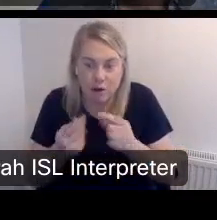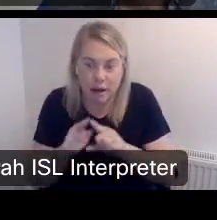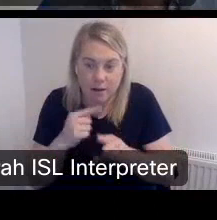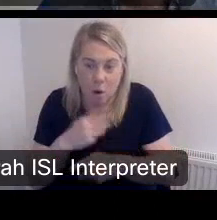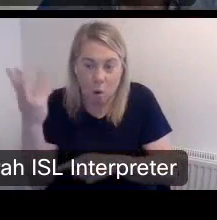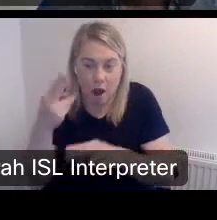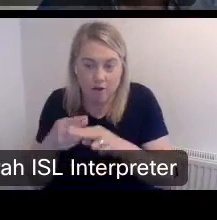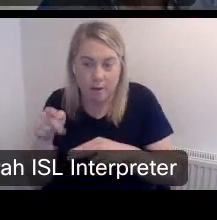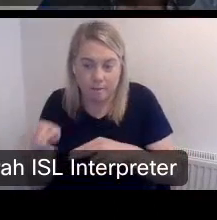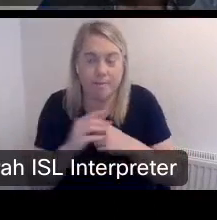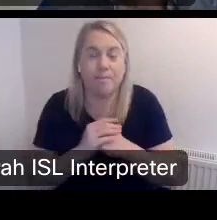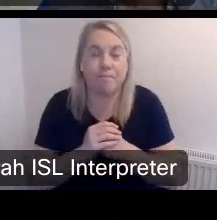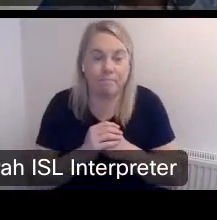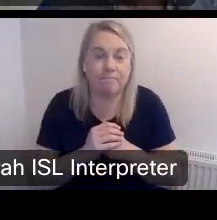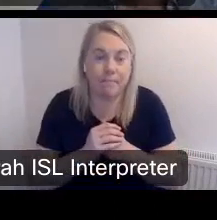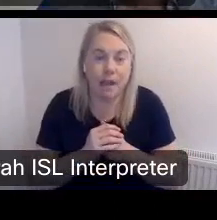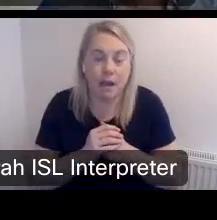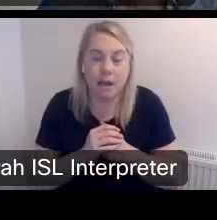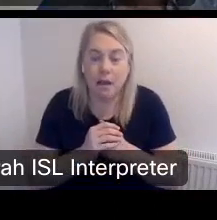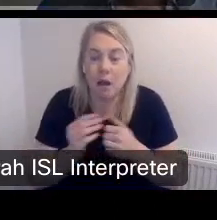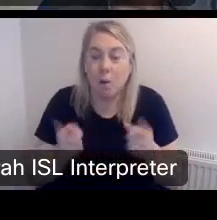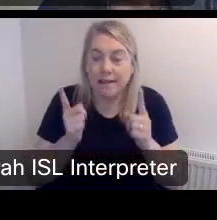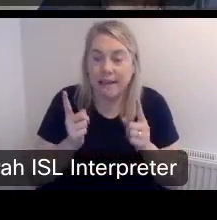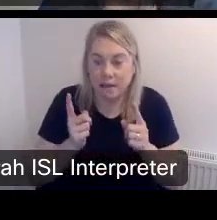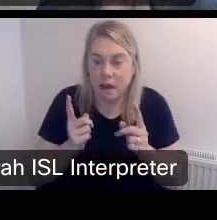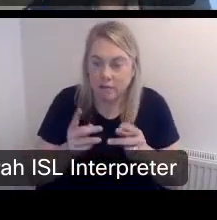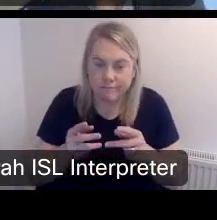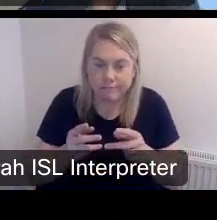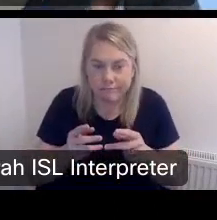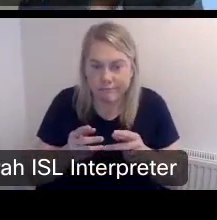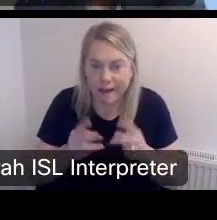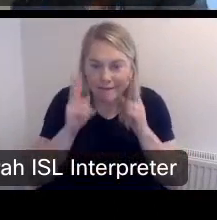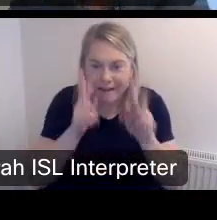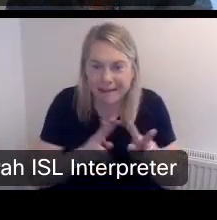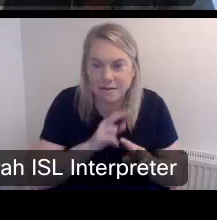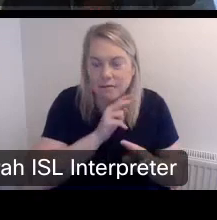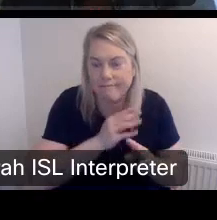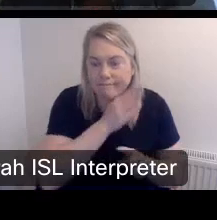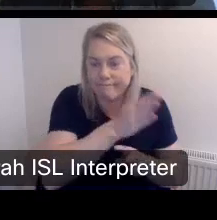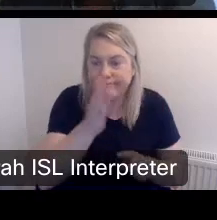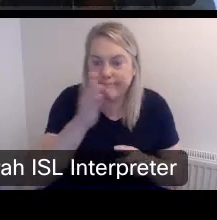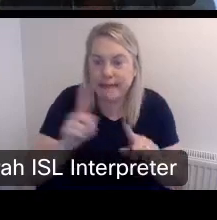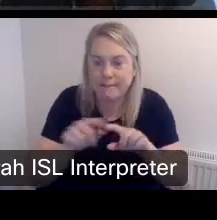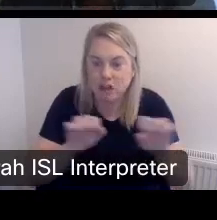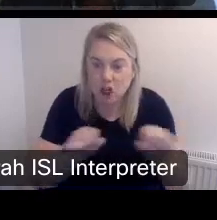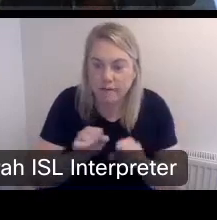space. We had been doing a roadshow where we visited different services and sites as well,